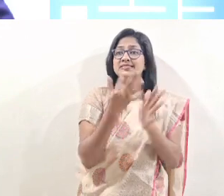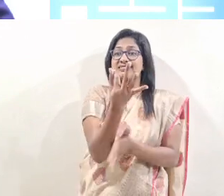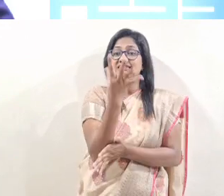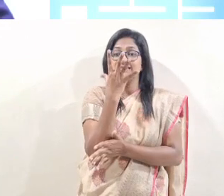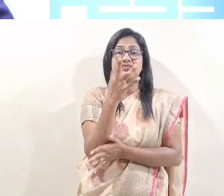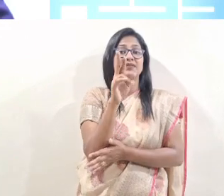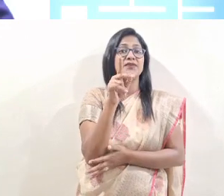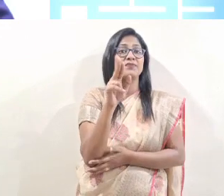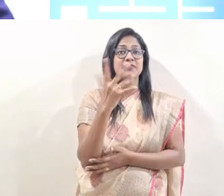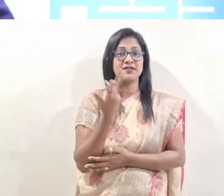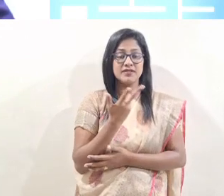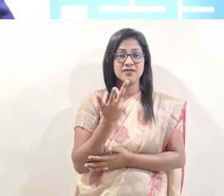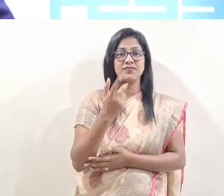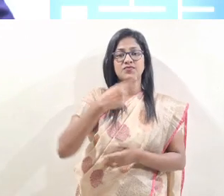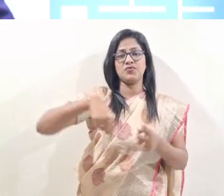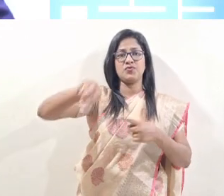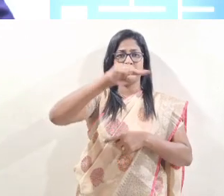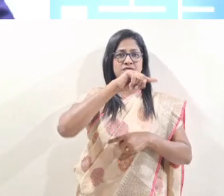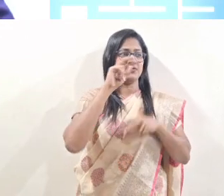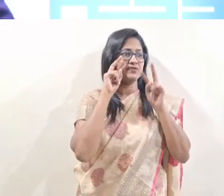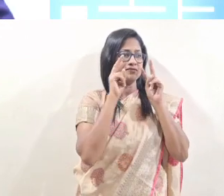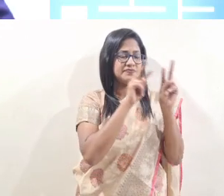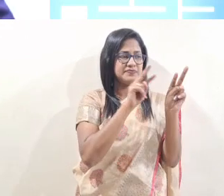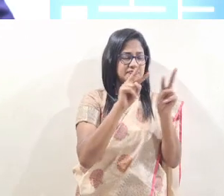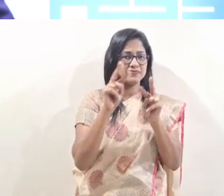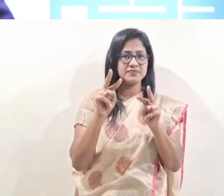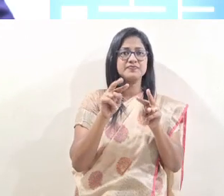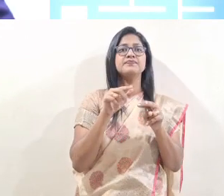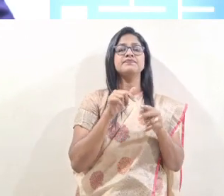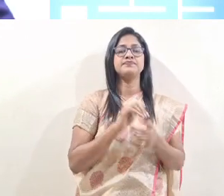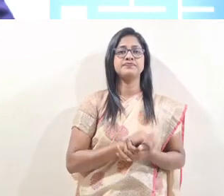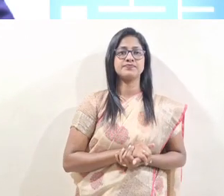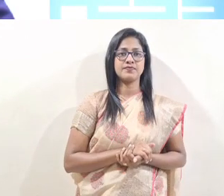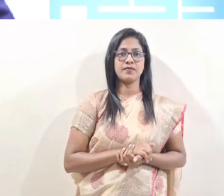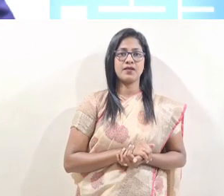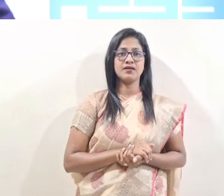is resilience? If we look around, there are many